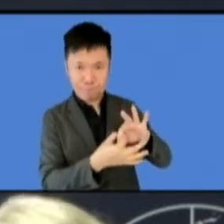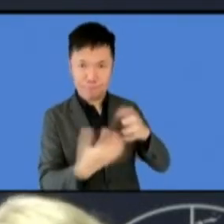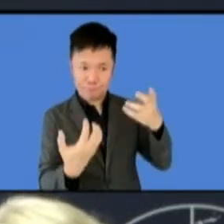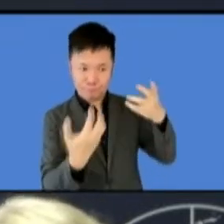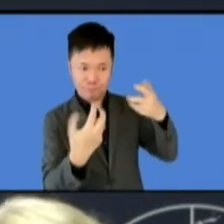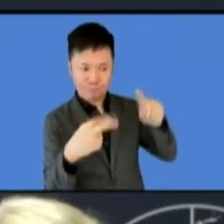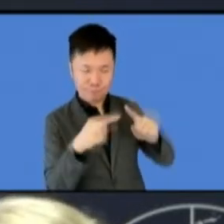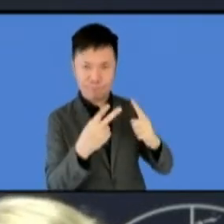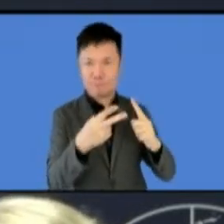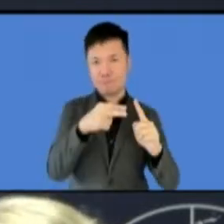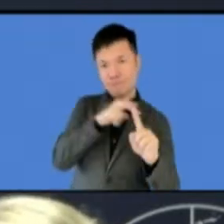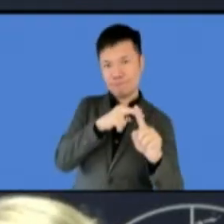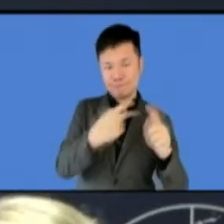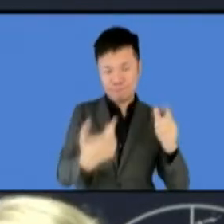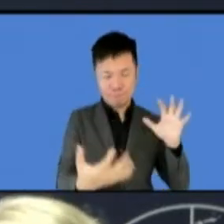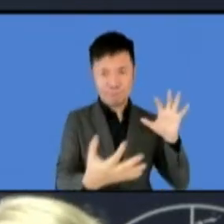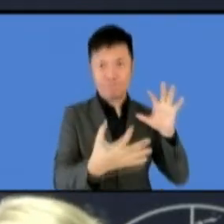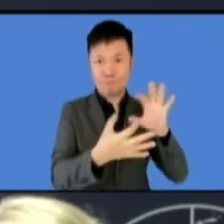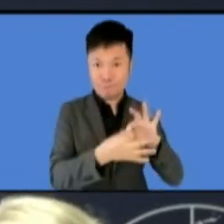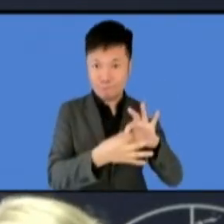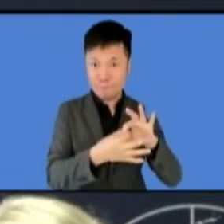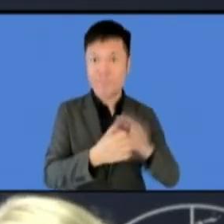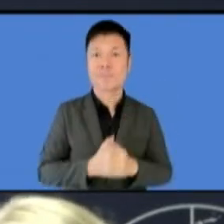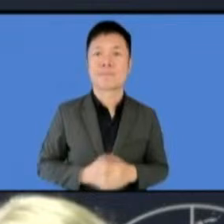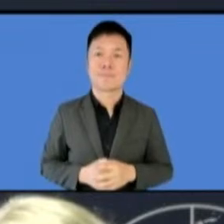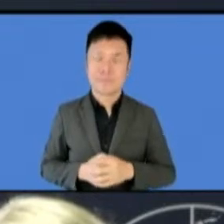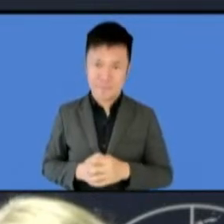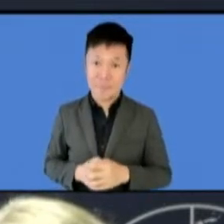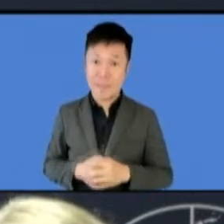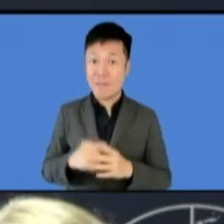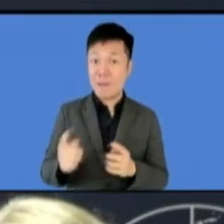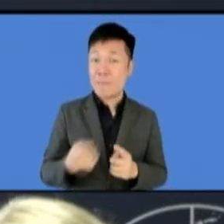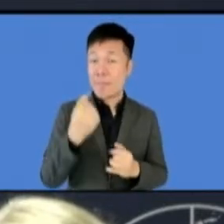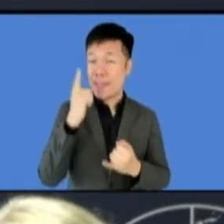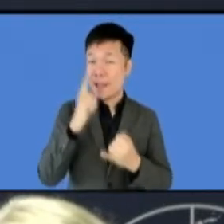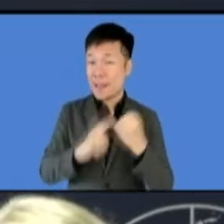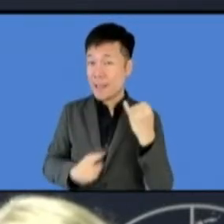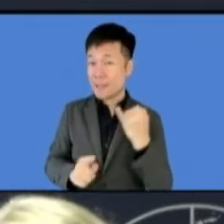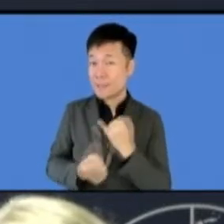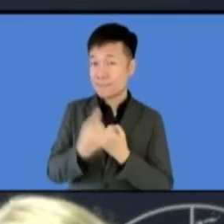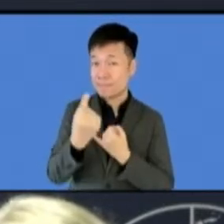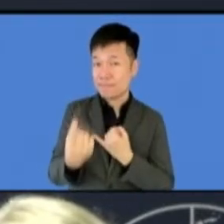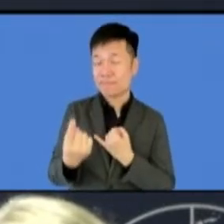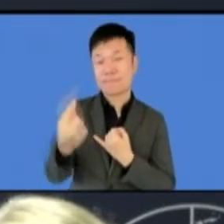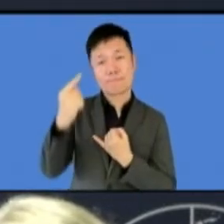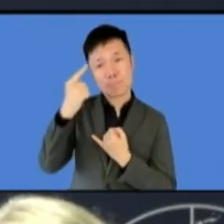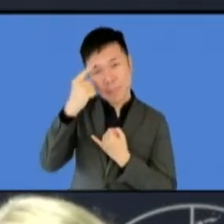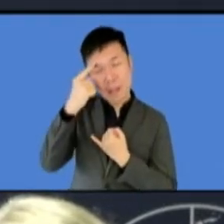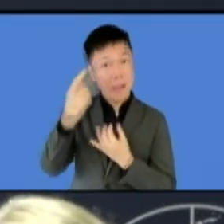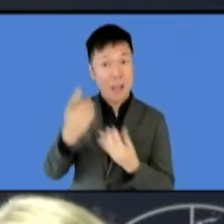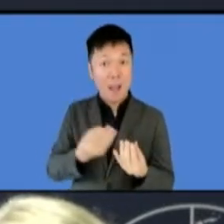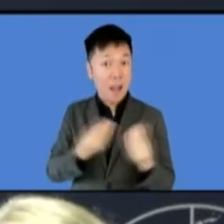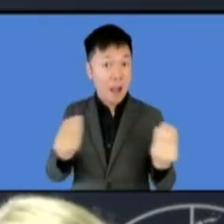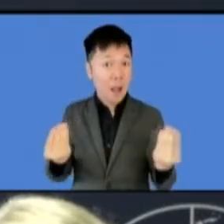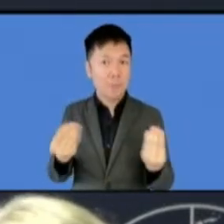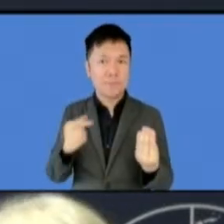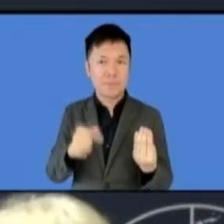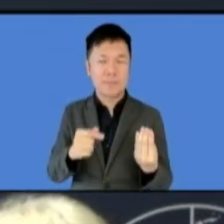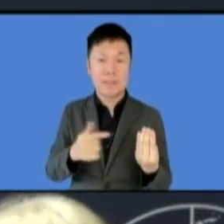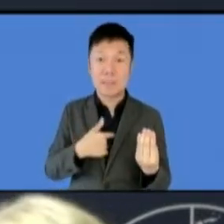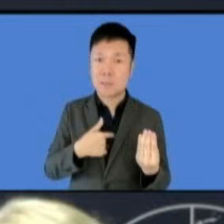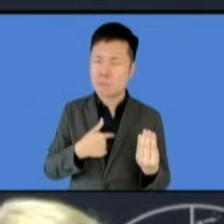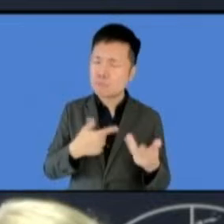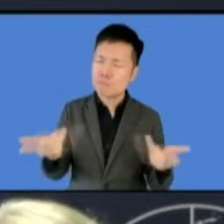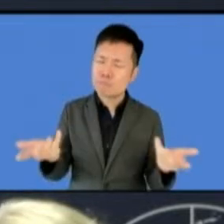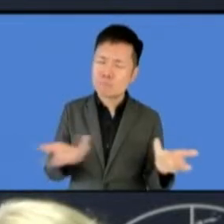in. So to return finally to the issue essentially of what makes these interventions, if you